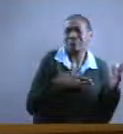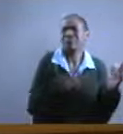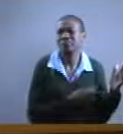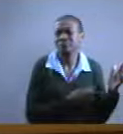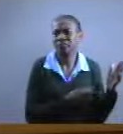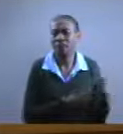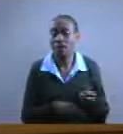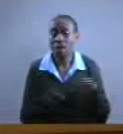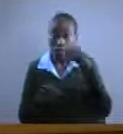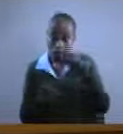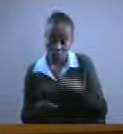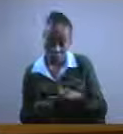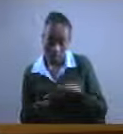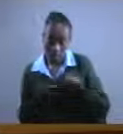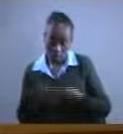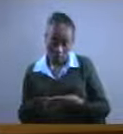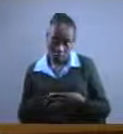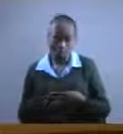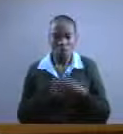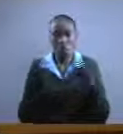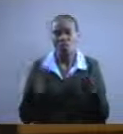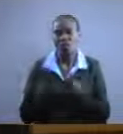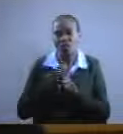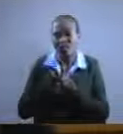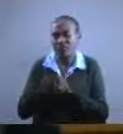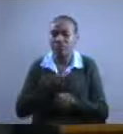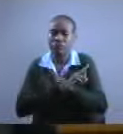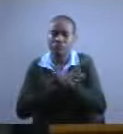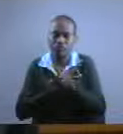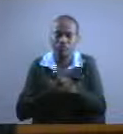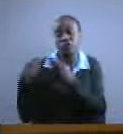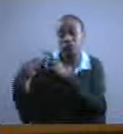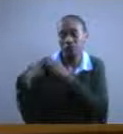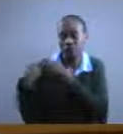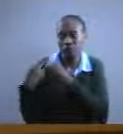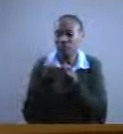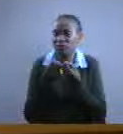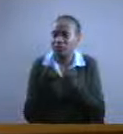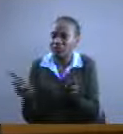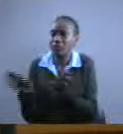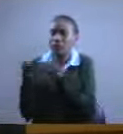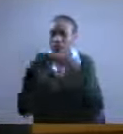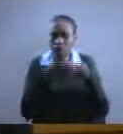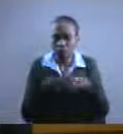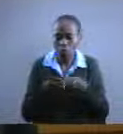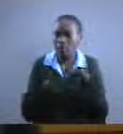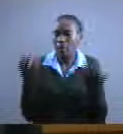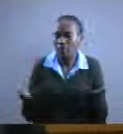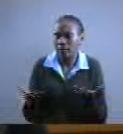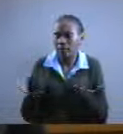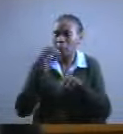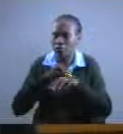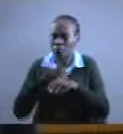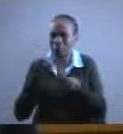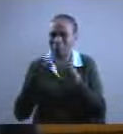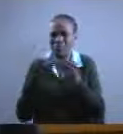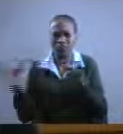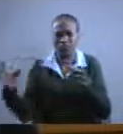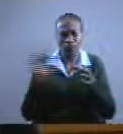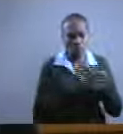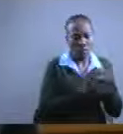Thirdly and fourthly, there are problems with delegated functions and major question marks over this factor, and problems with the tagging of the bill. It deals